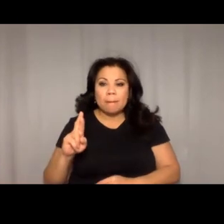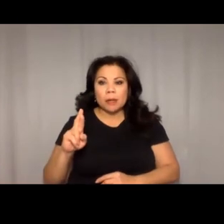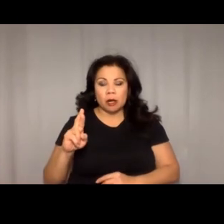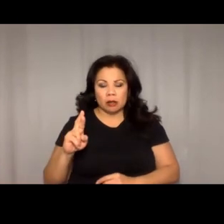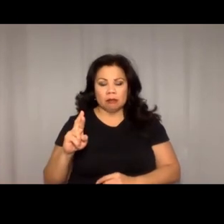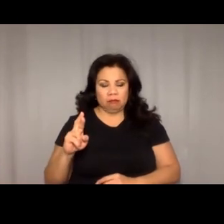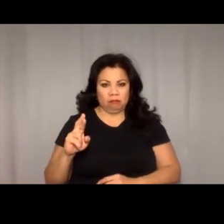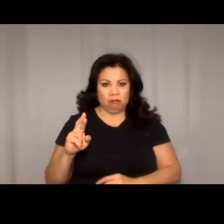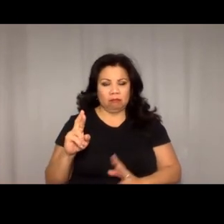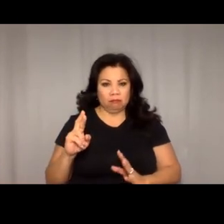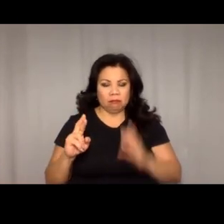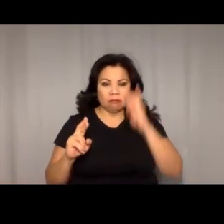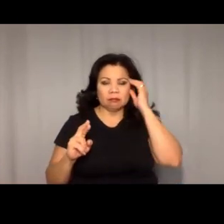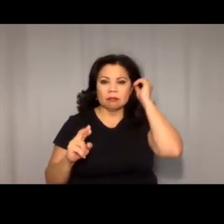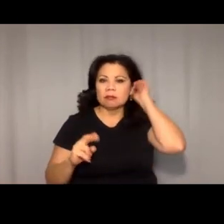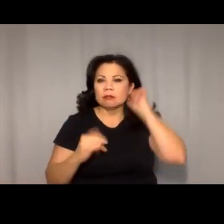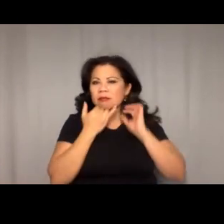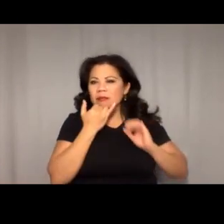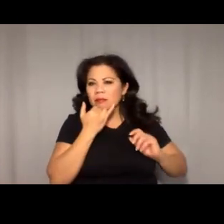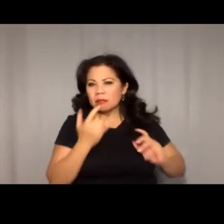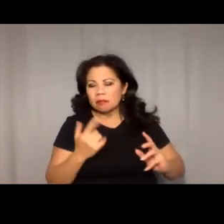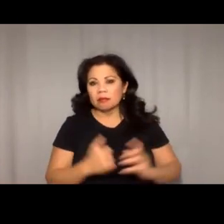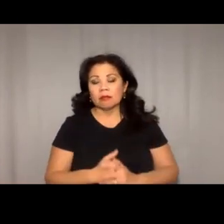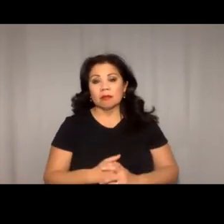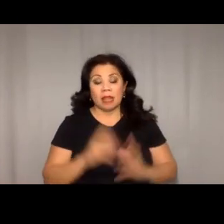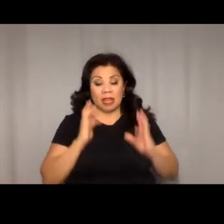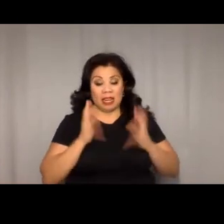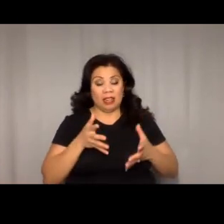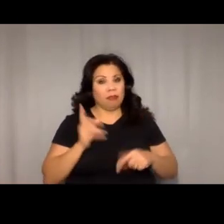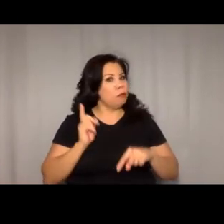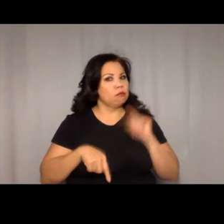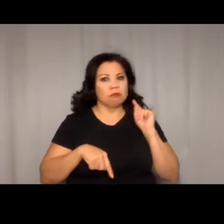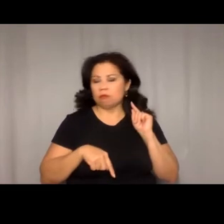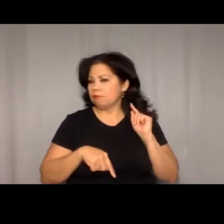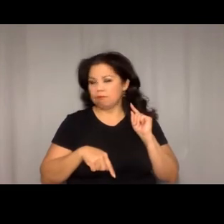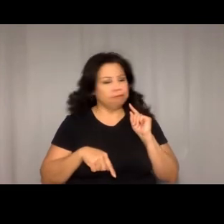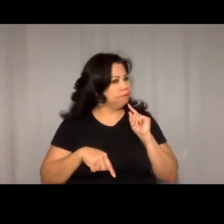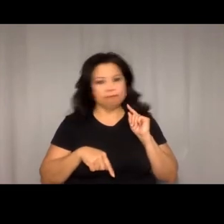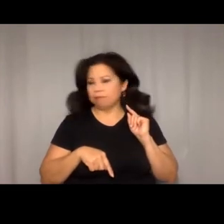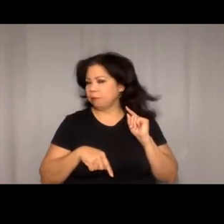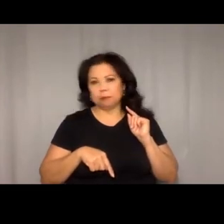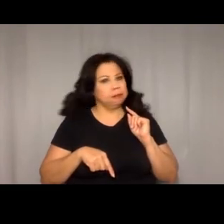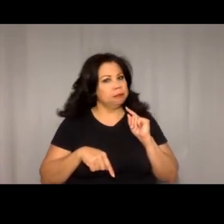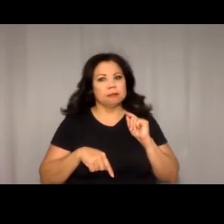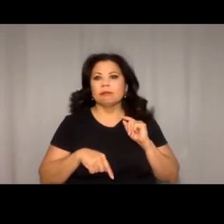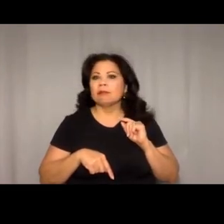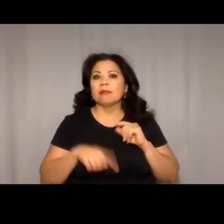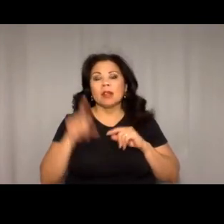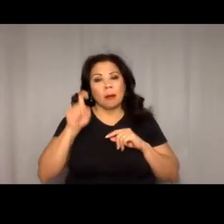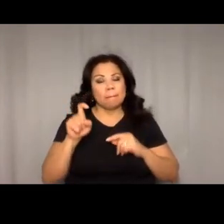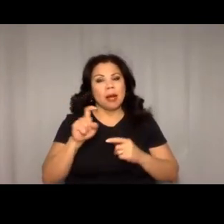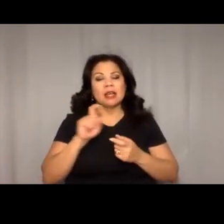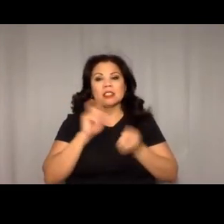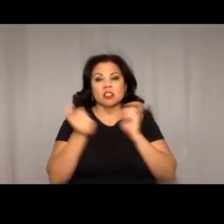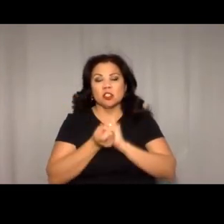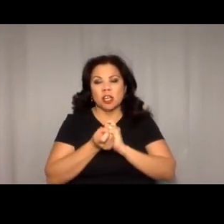improper, right? And I cannot leave it like that. They cannot be left like that. You have to change into something